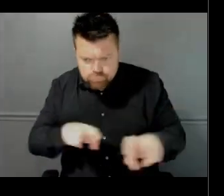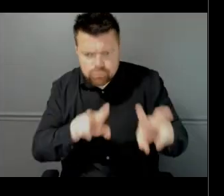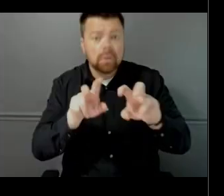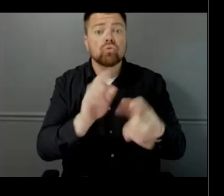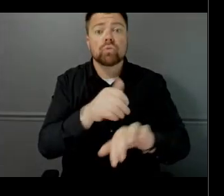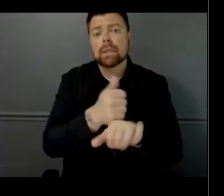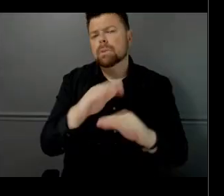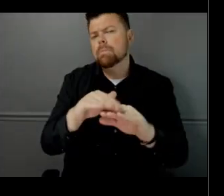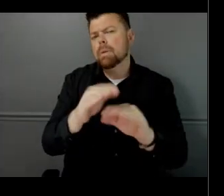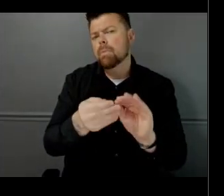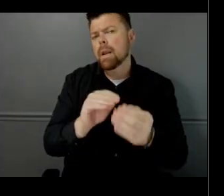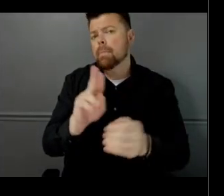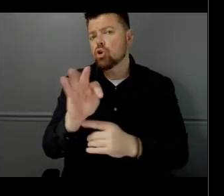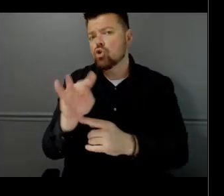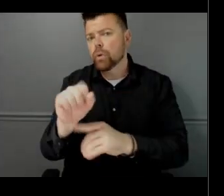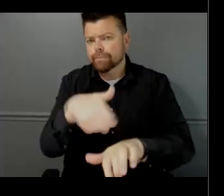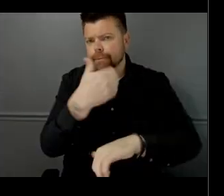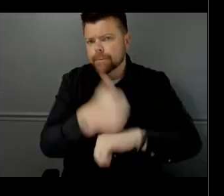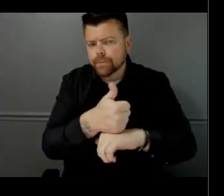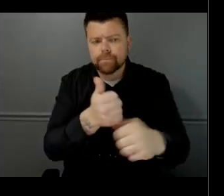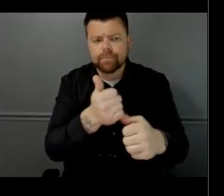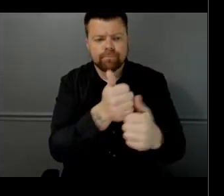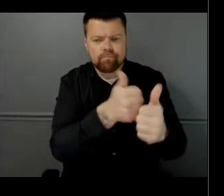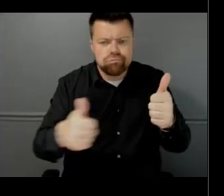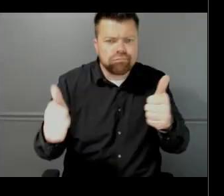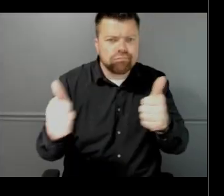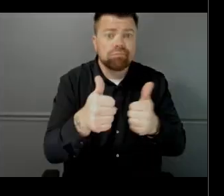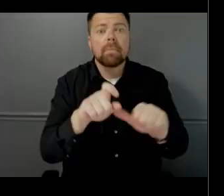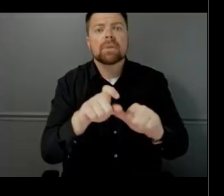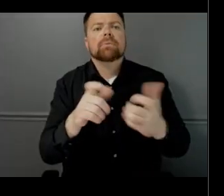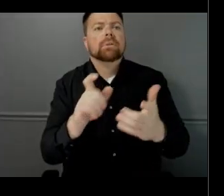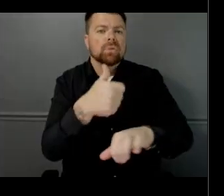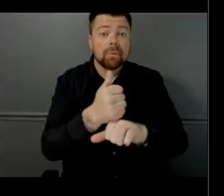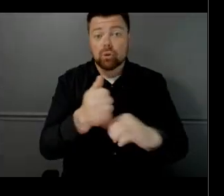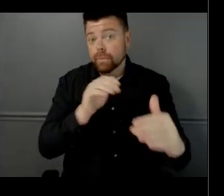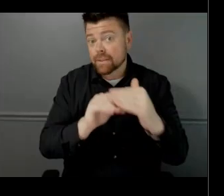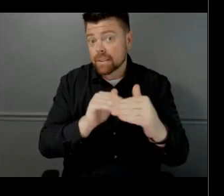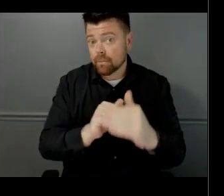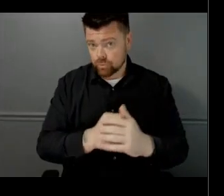of units that must be made accessible.